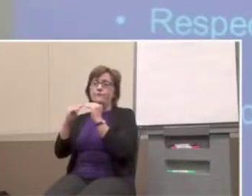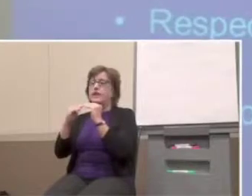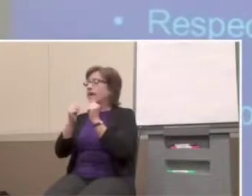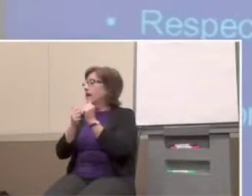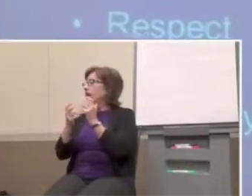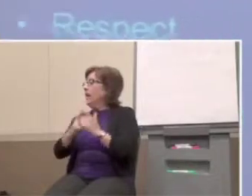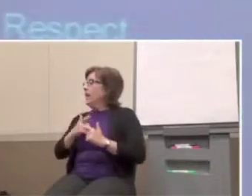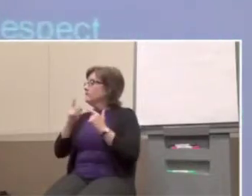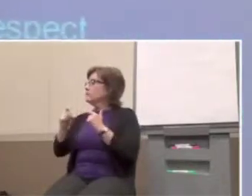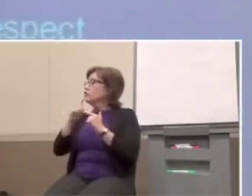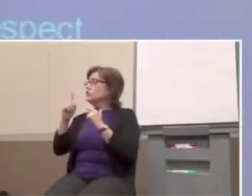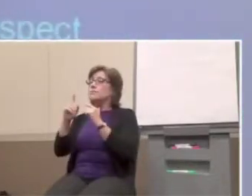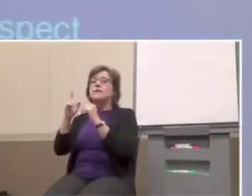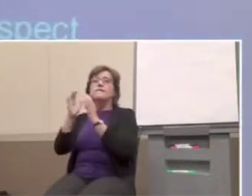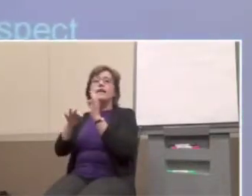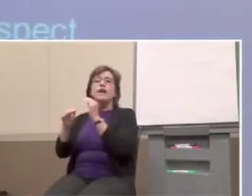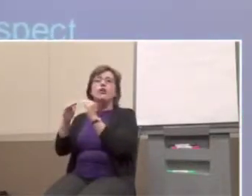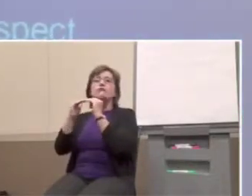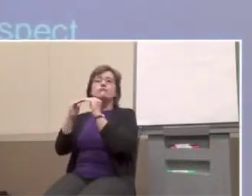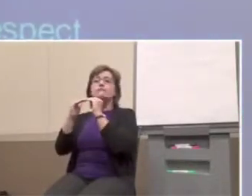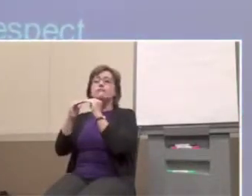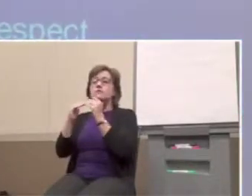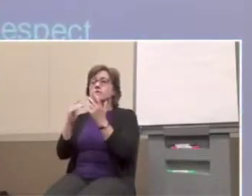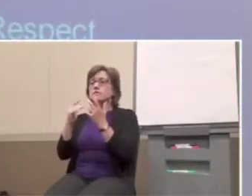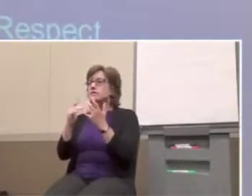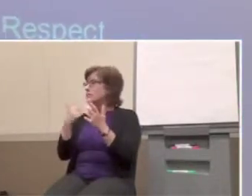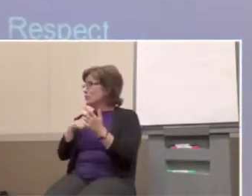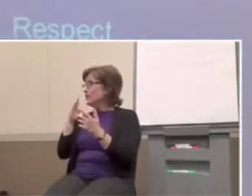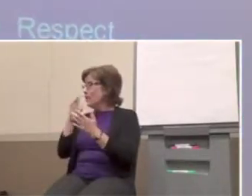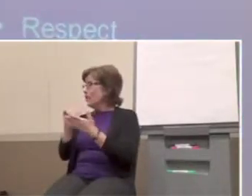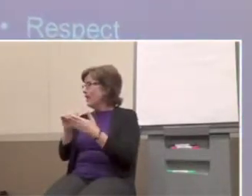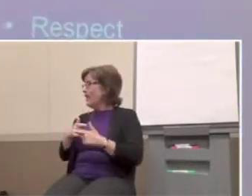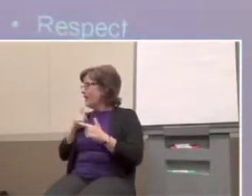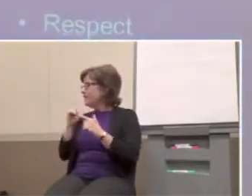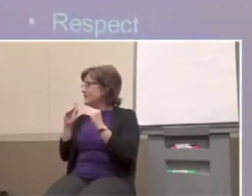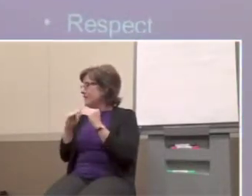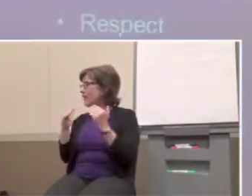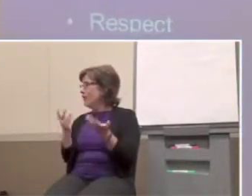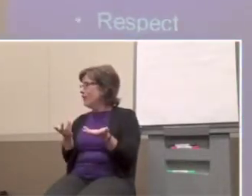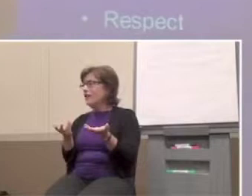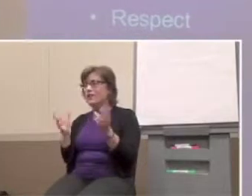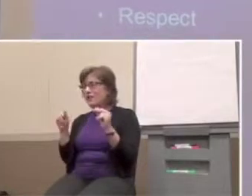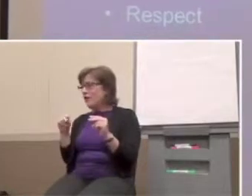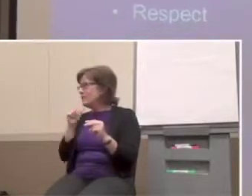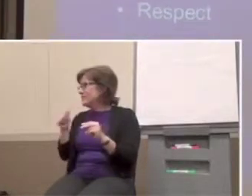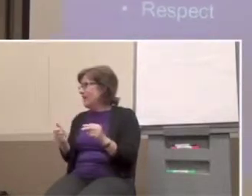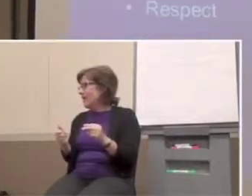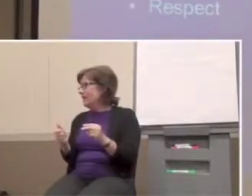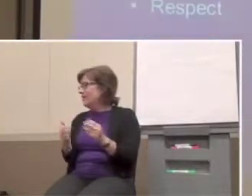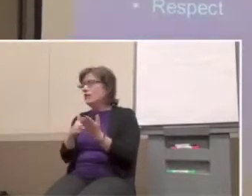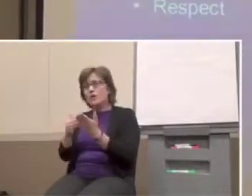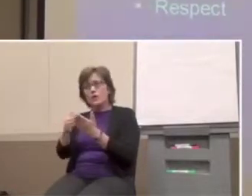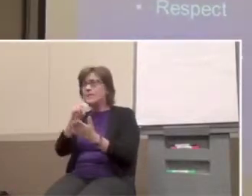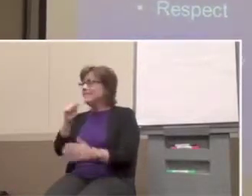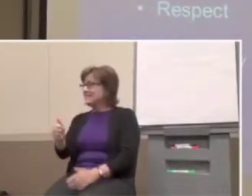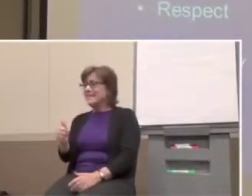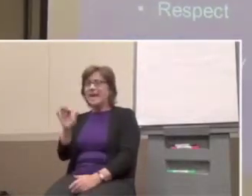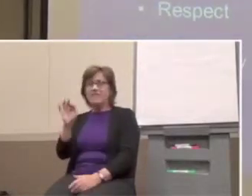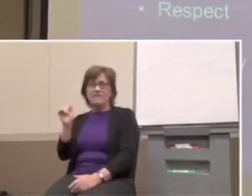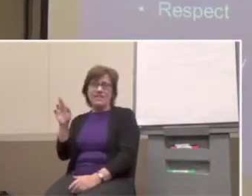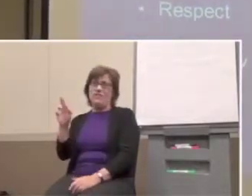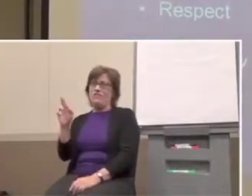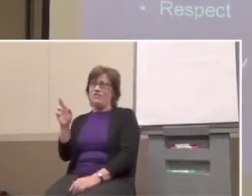fair. But do we know that life is fair? No, it's not. It's frequently not fair, okay?